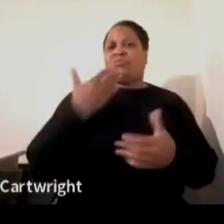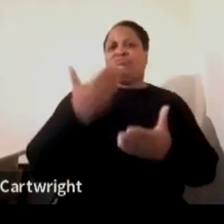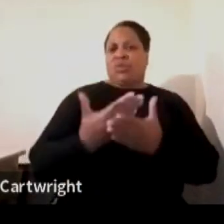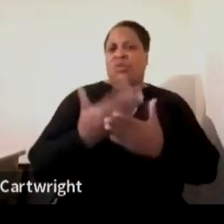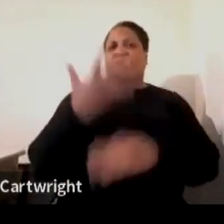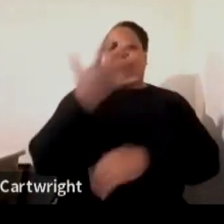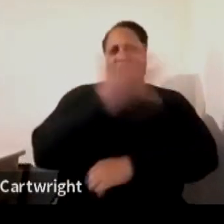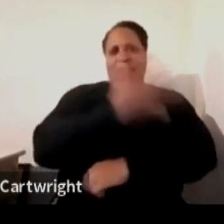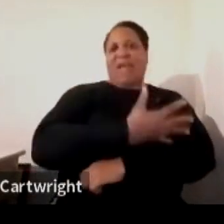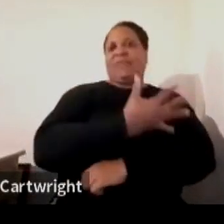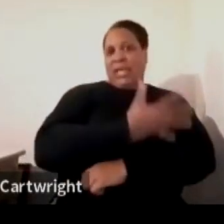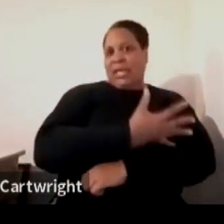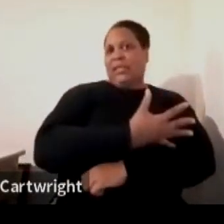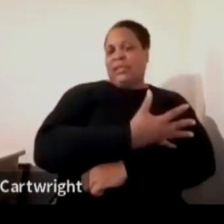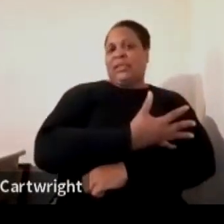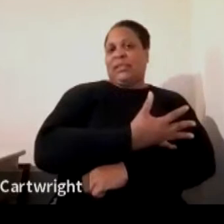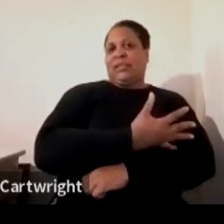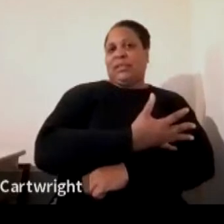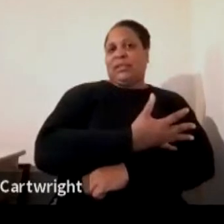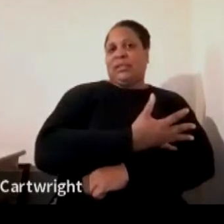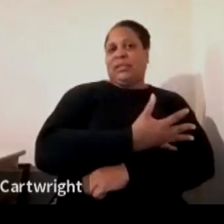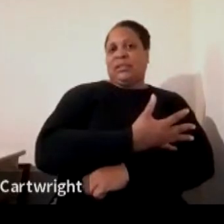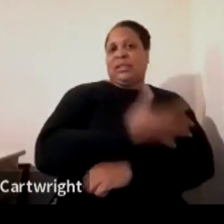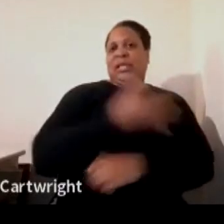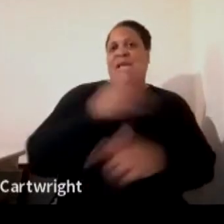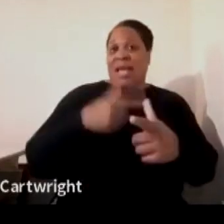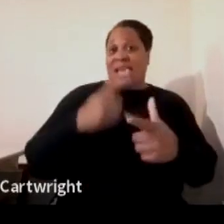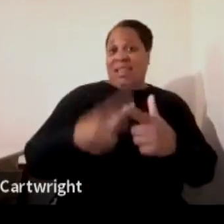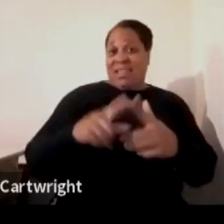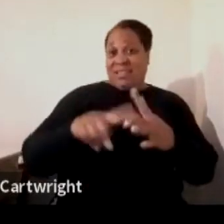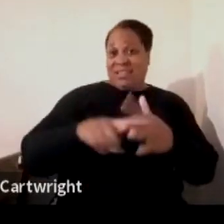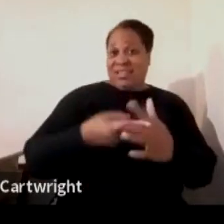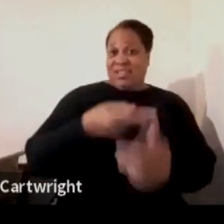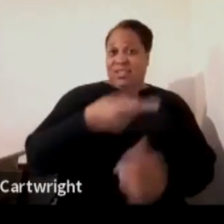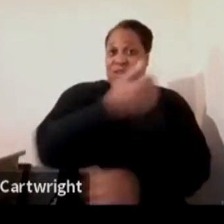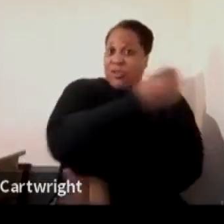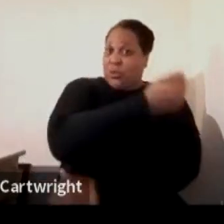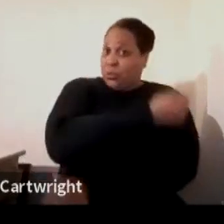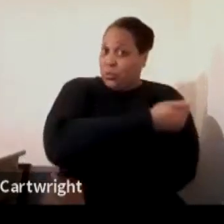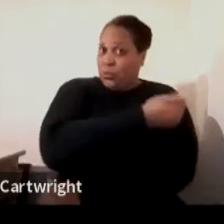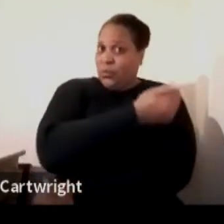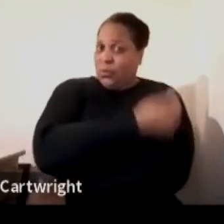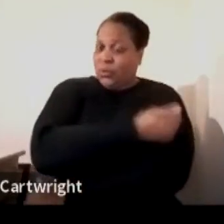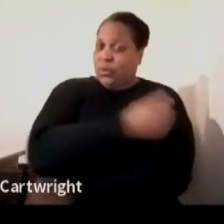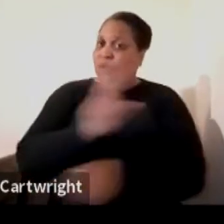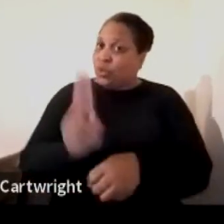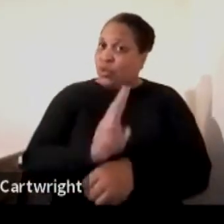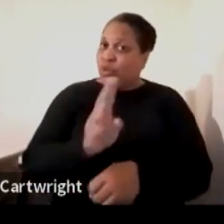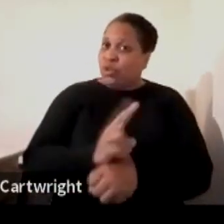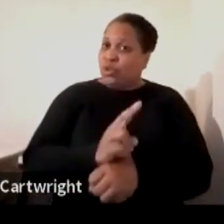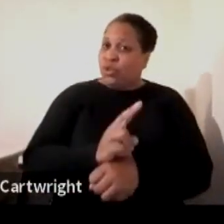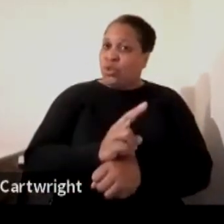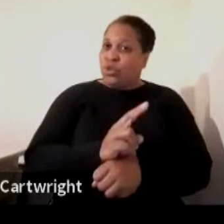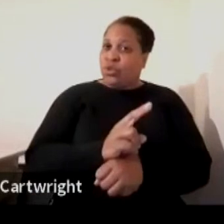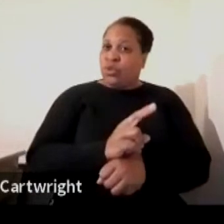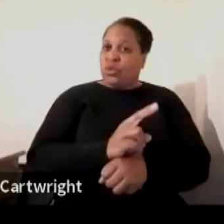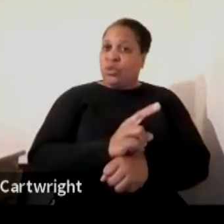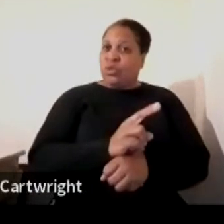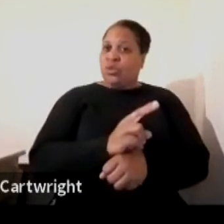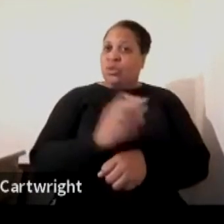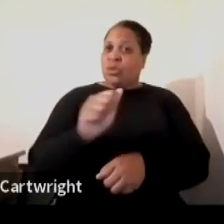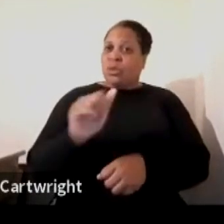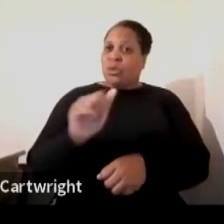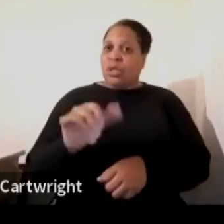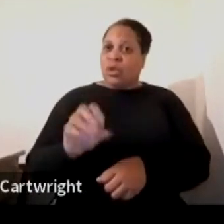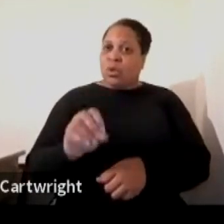And once it's been taken out to actually start to be administered, I believe, CMO, you can